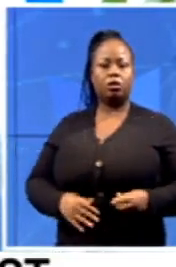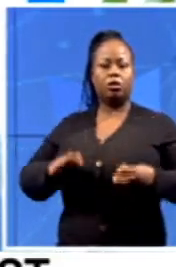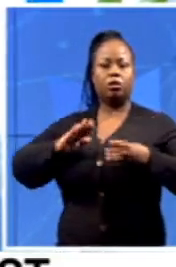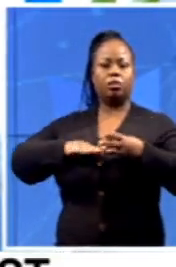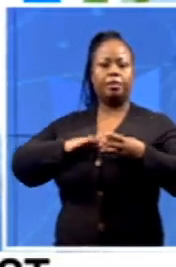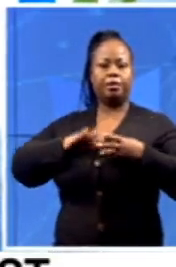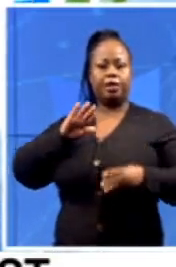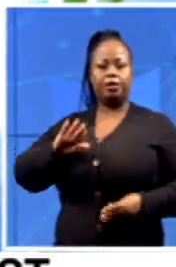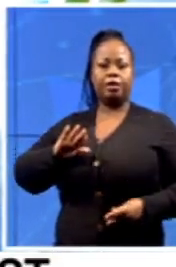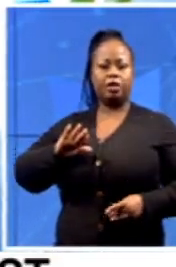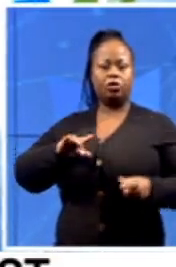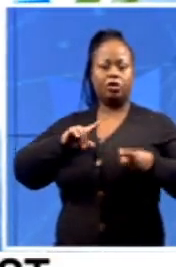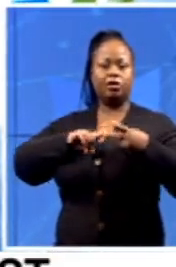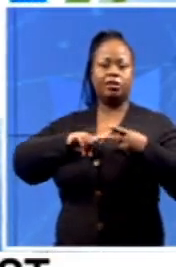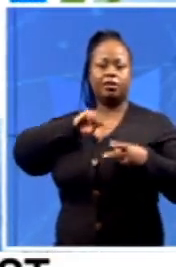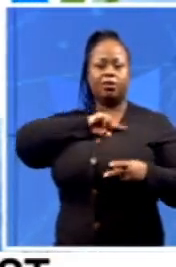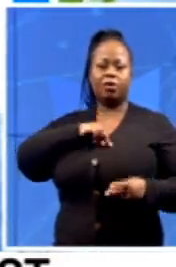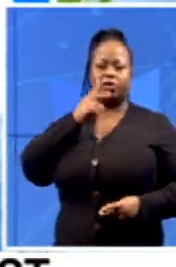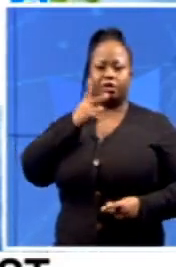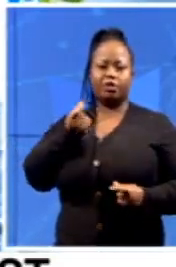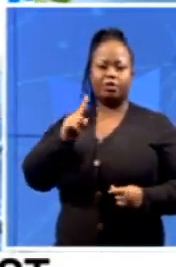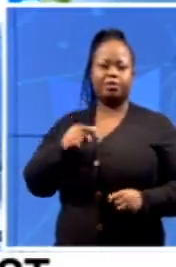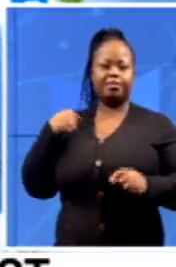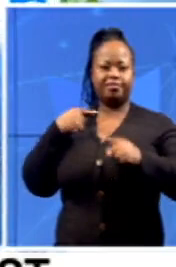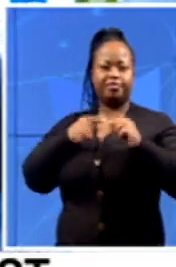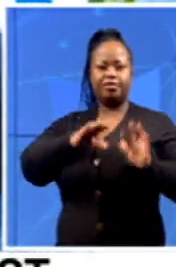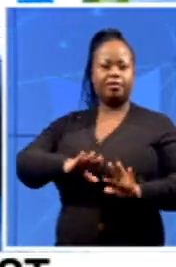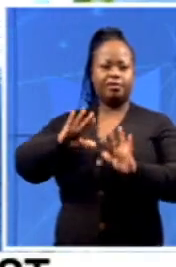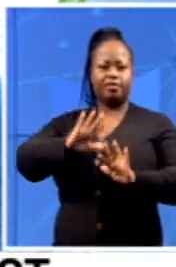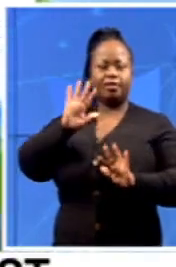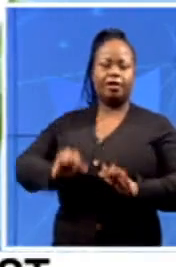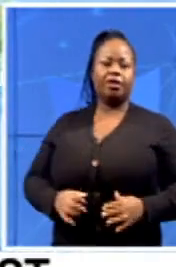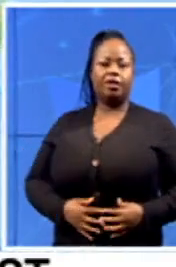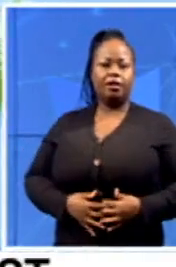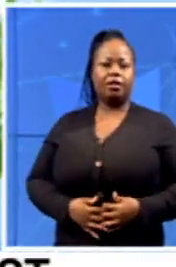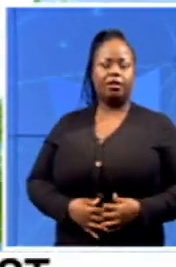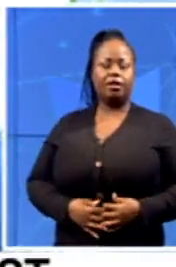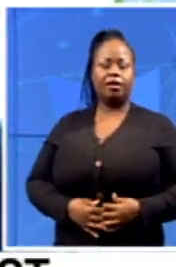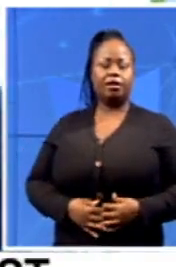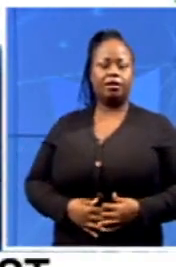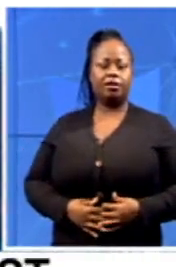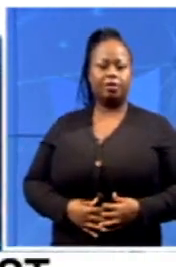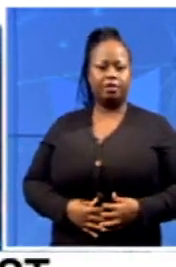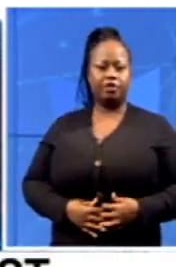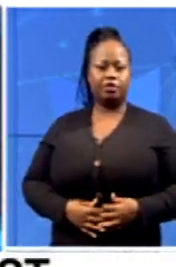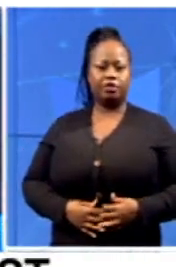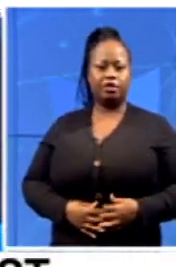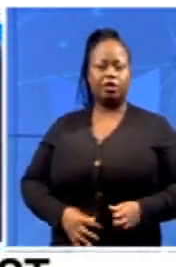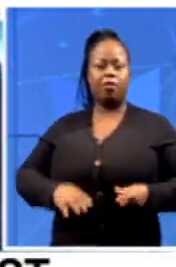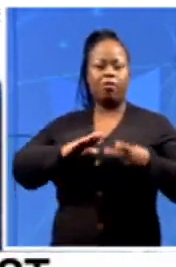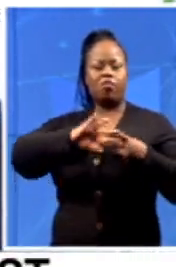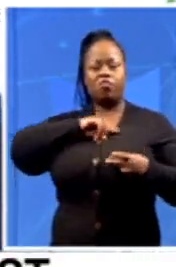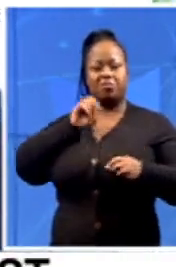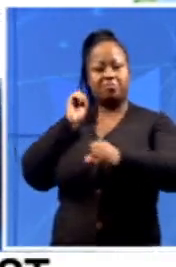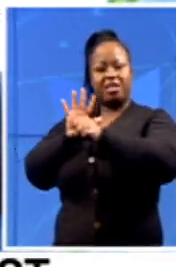great milestones that we do or we have done as a continent. Any signs of recovery to businesses that have been hit hard by